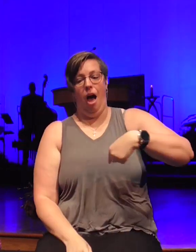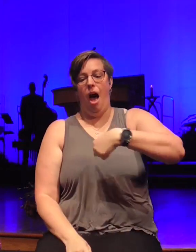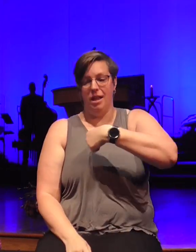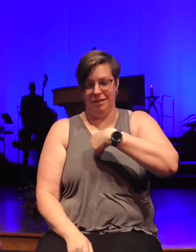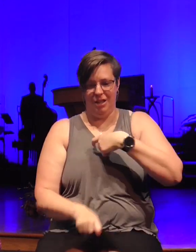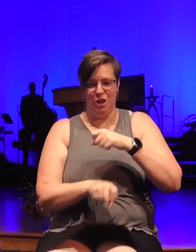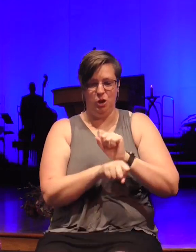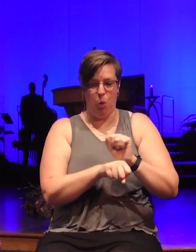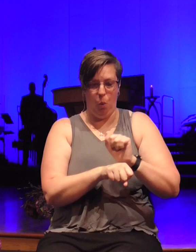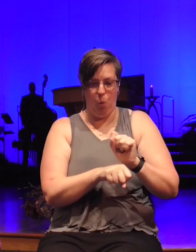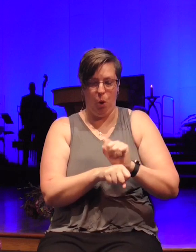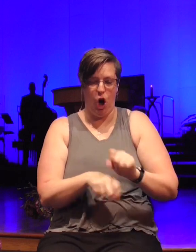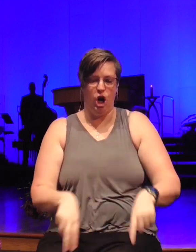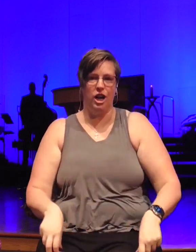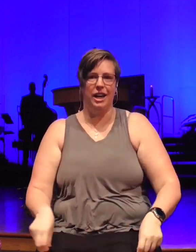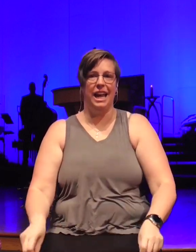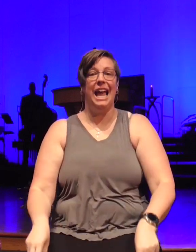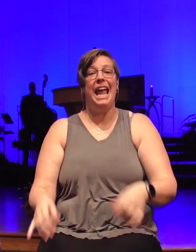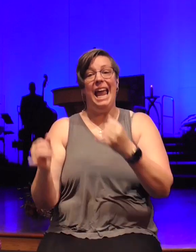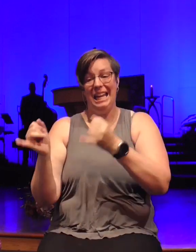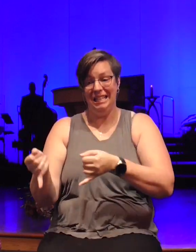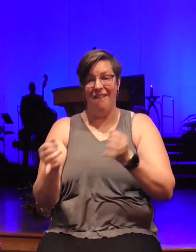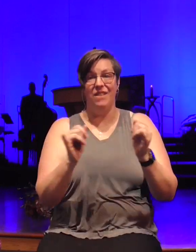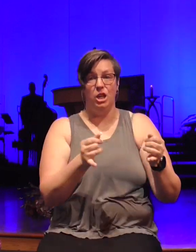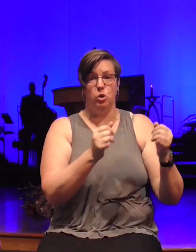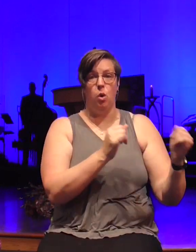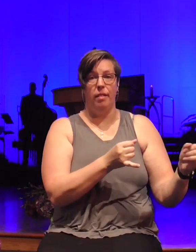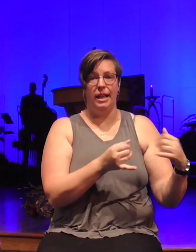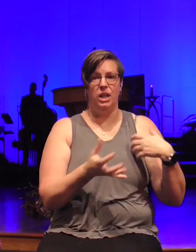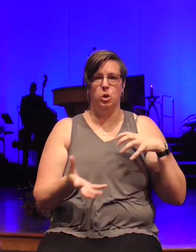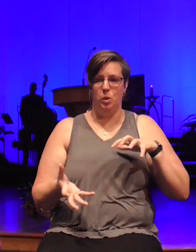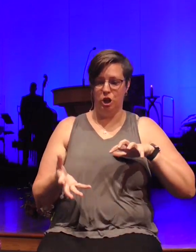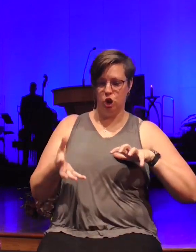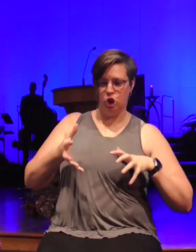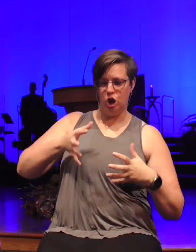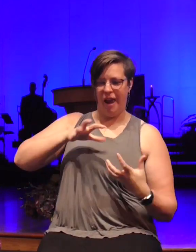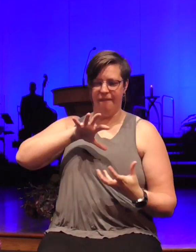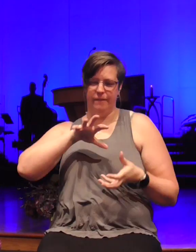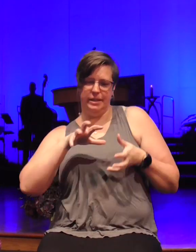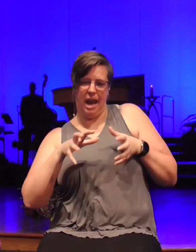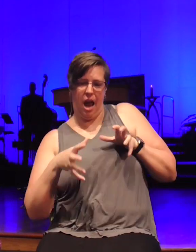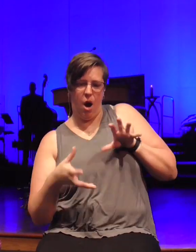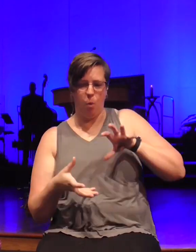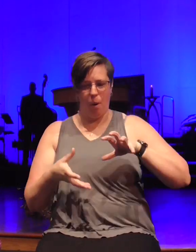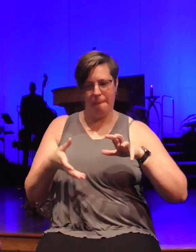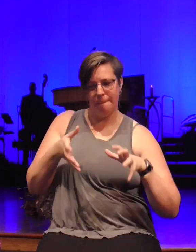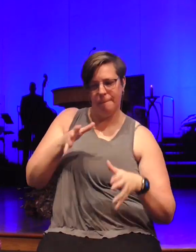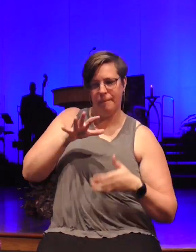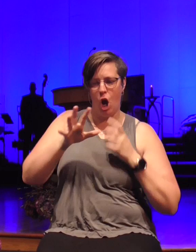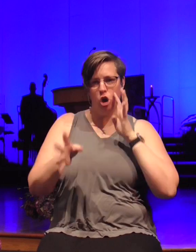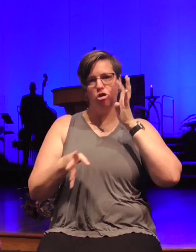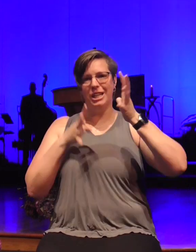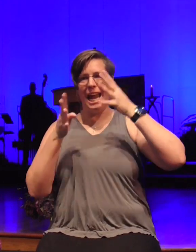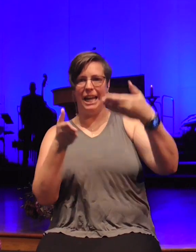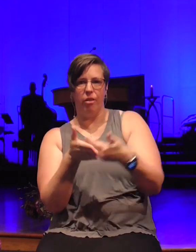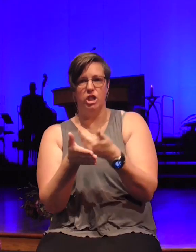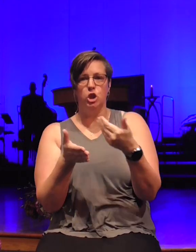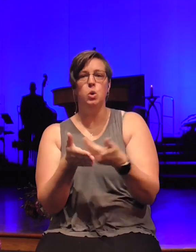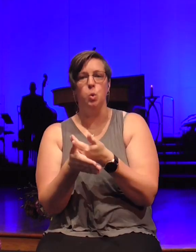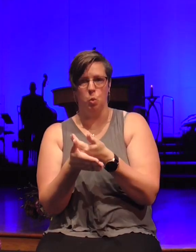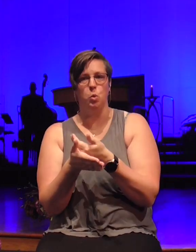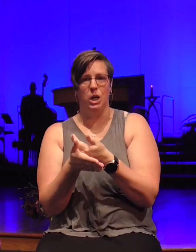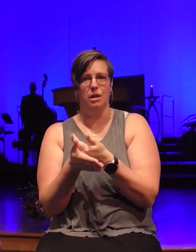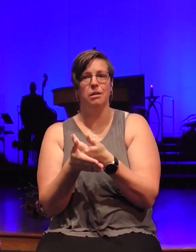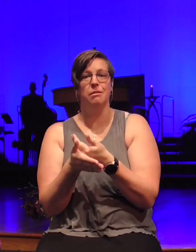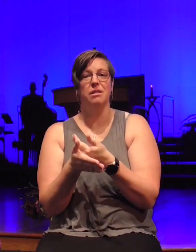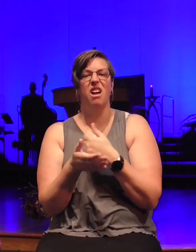work individually and collectively to shift and mold and create anew. What a joy it is